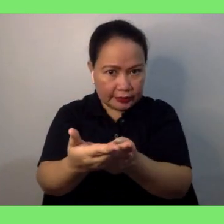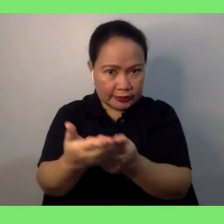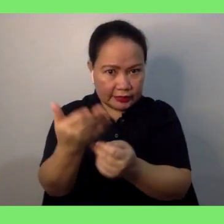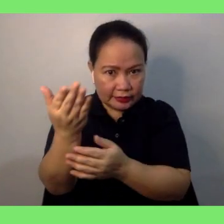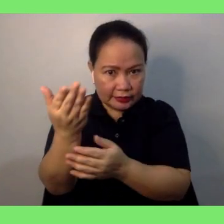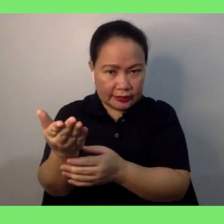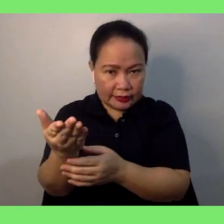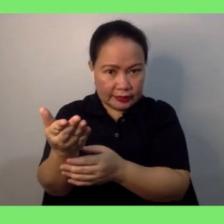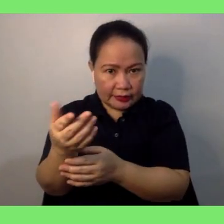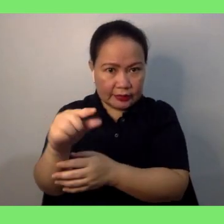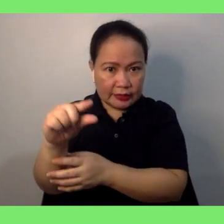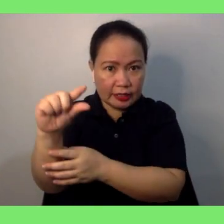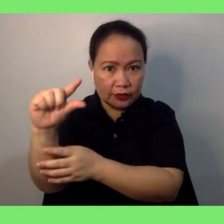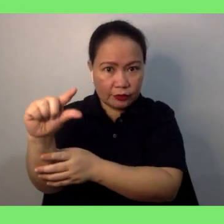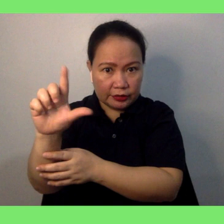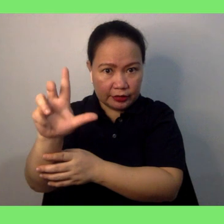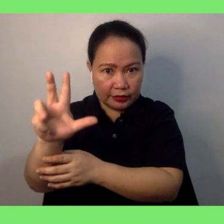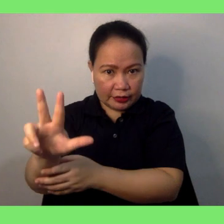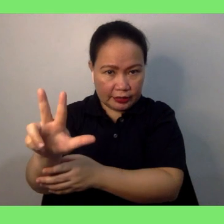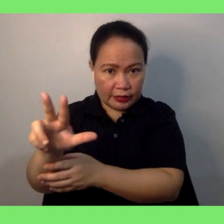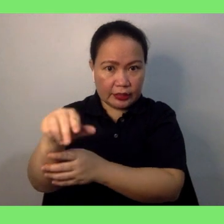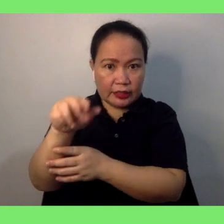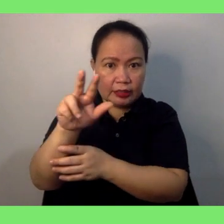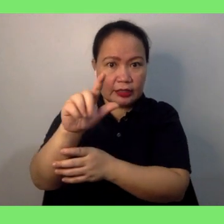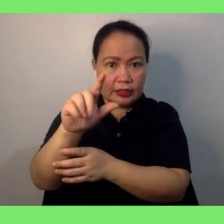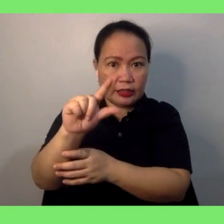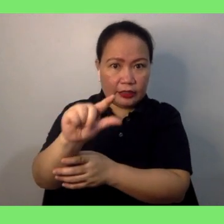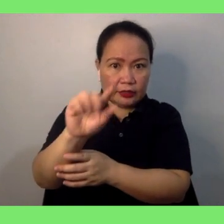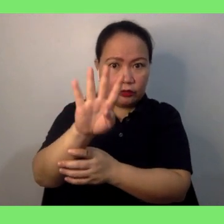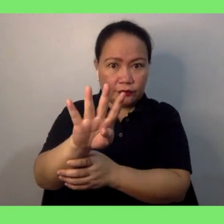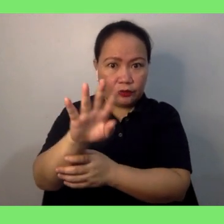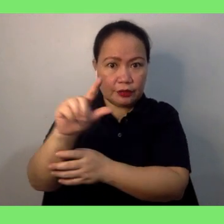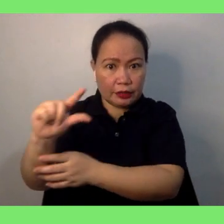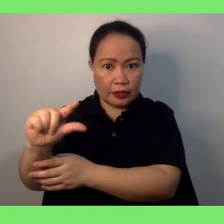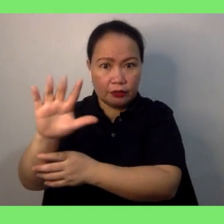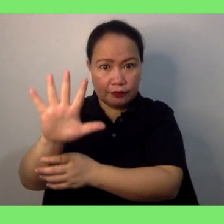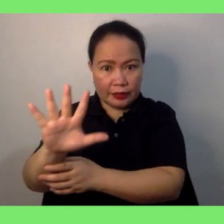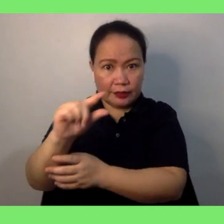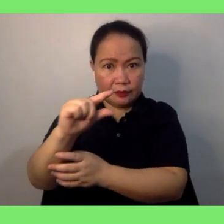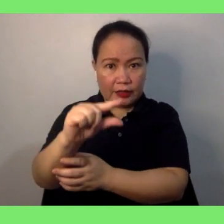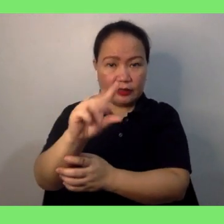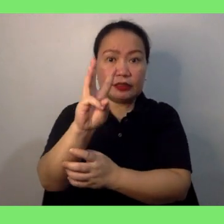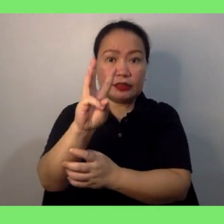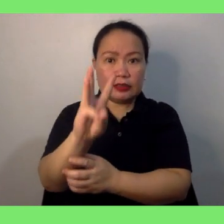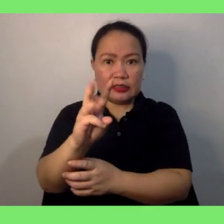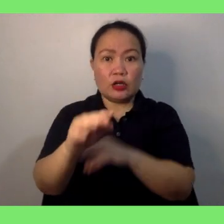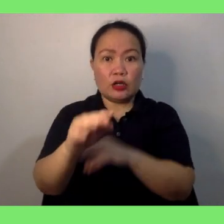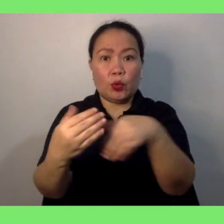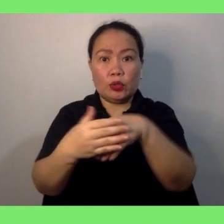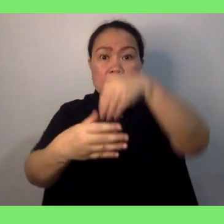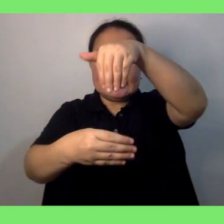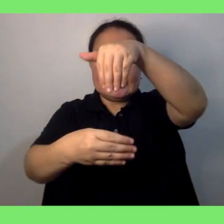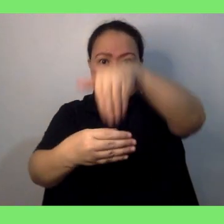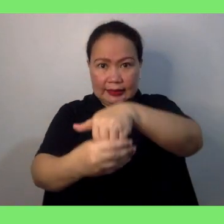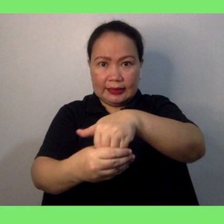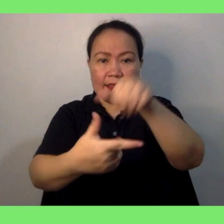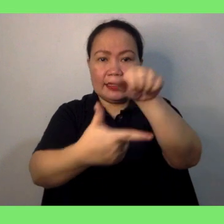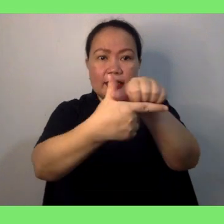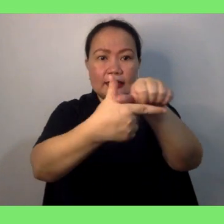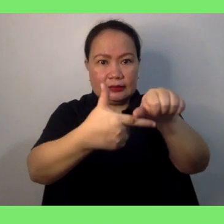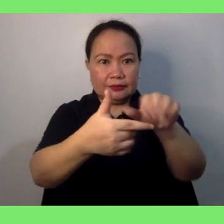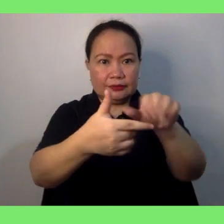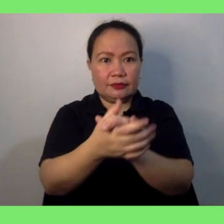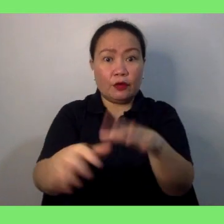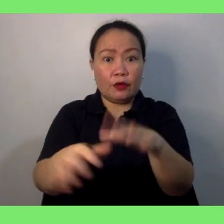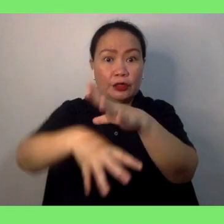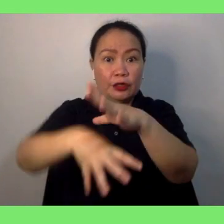we have angle 3, angle 4, angle 5, and angle 6. Okay? For our exterior angles, we